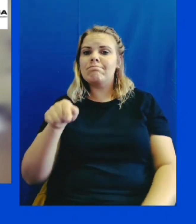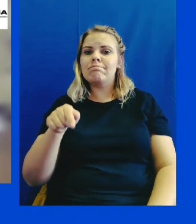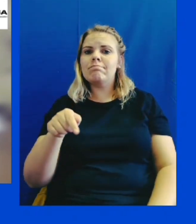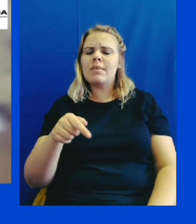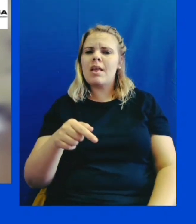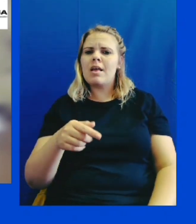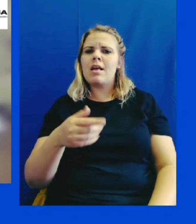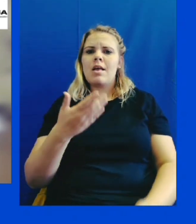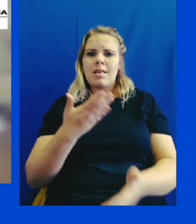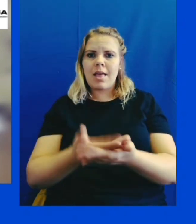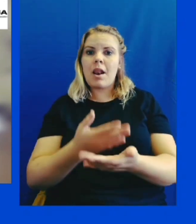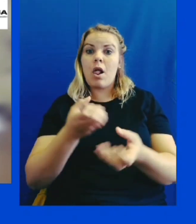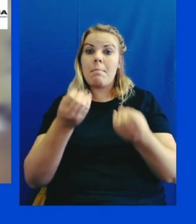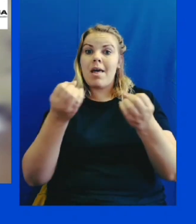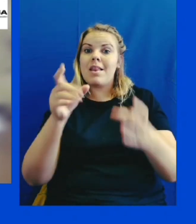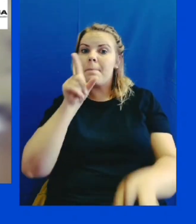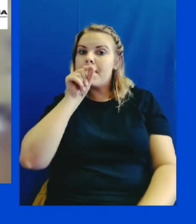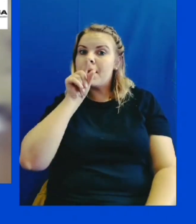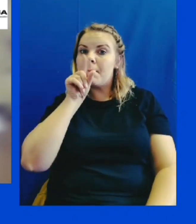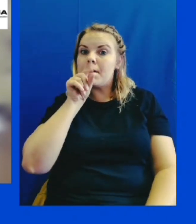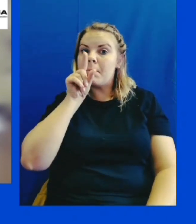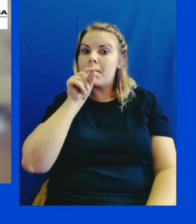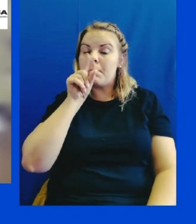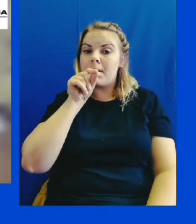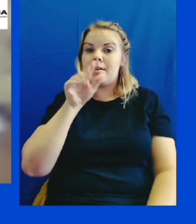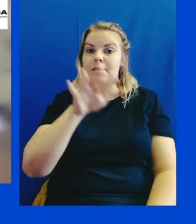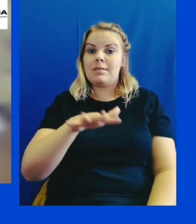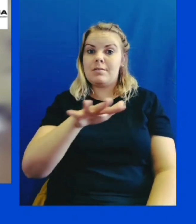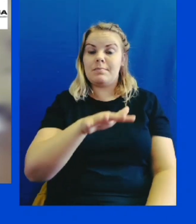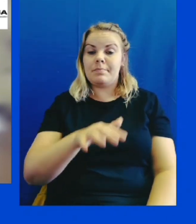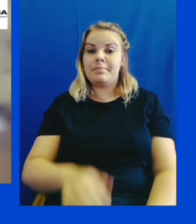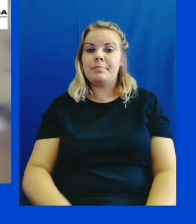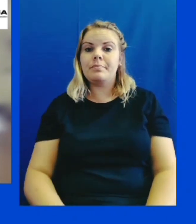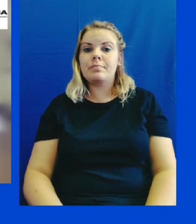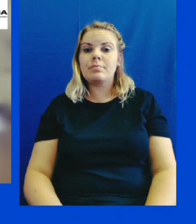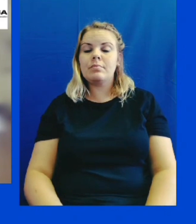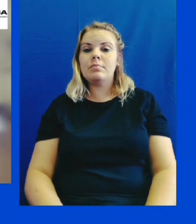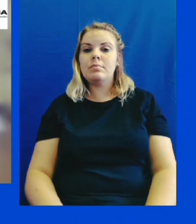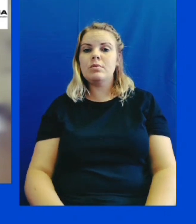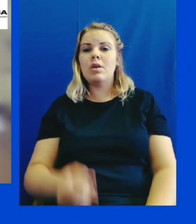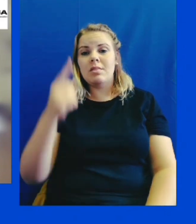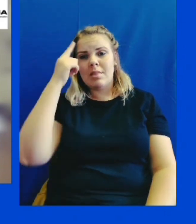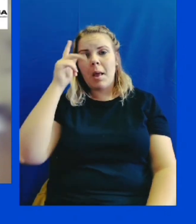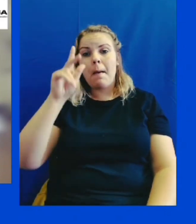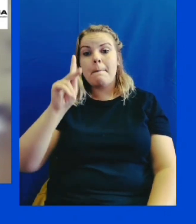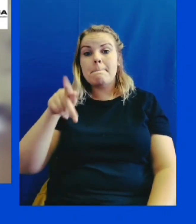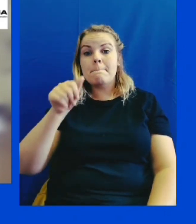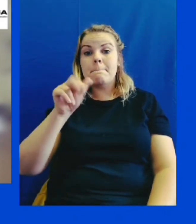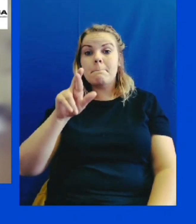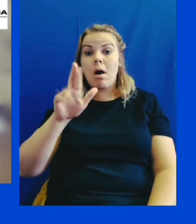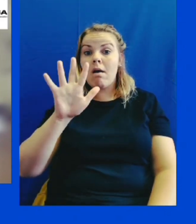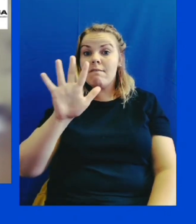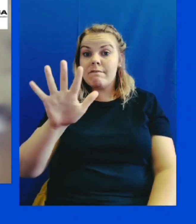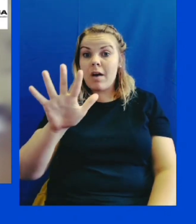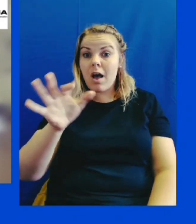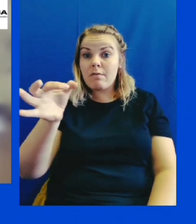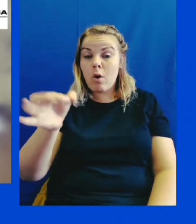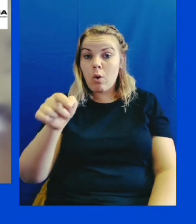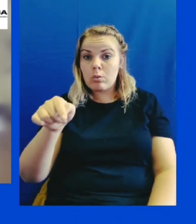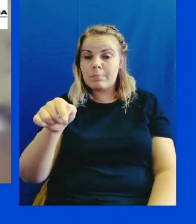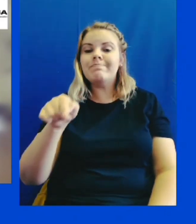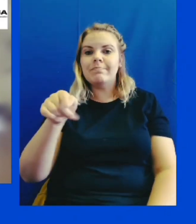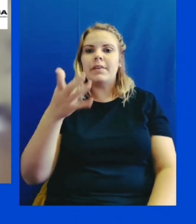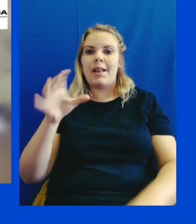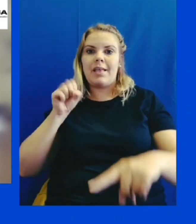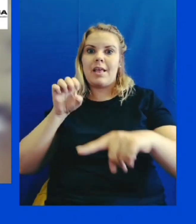generally they yield quite a lot of birdies in championship golf. So the par fives are definitely where